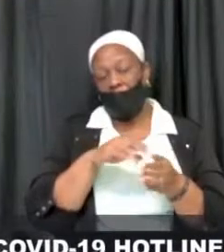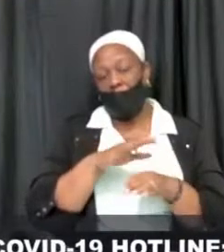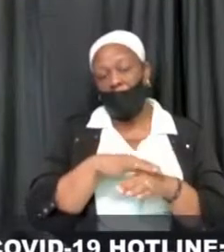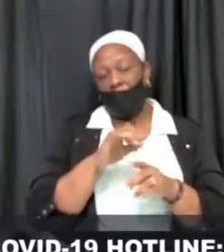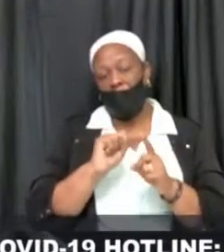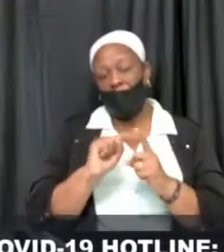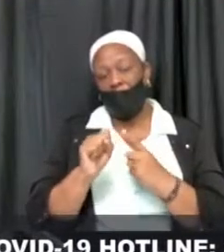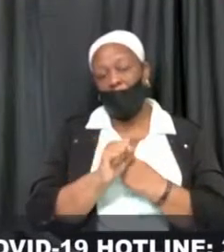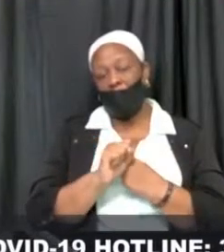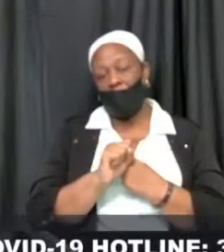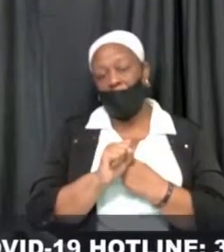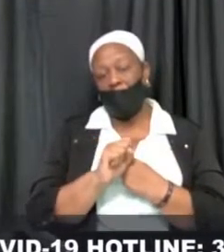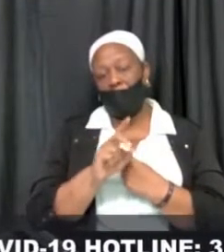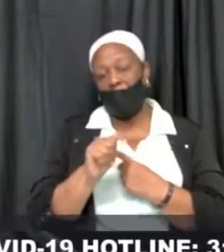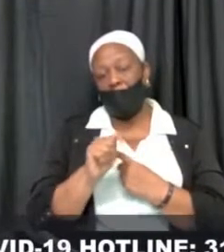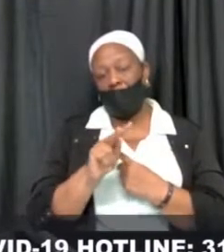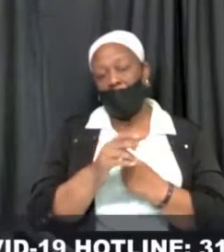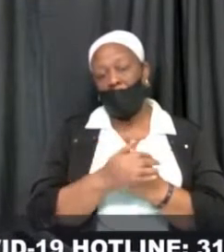social media